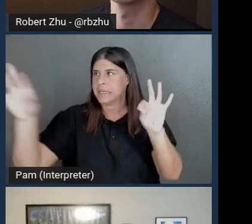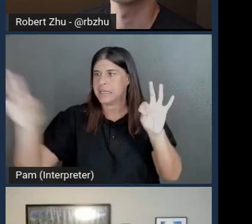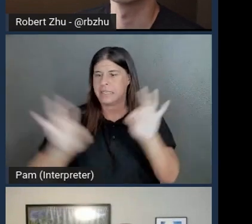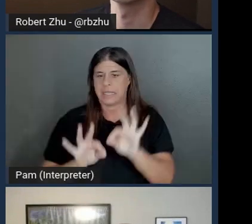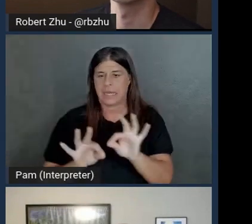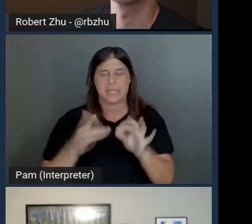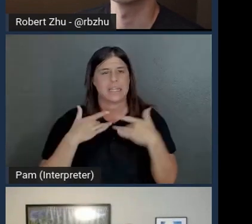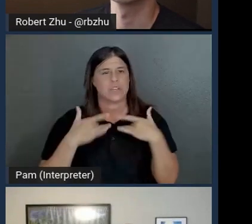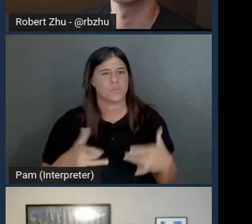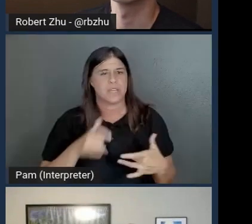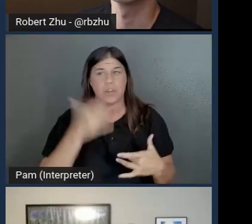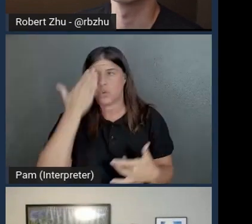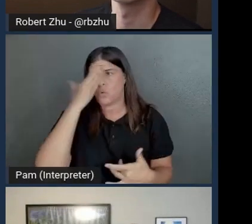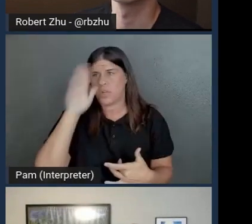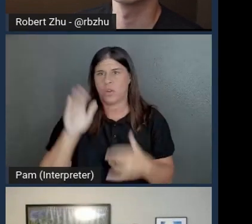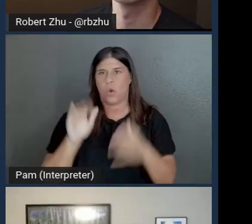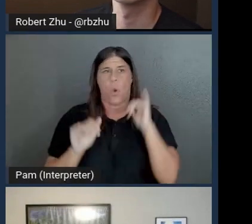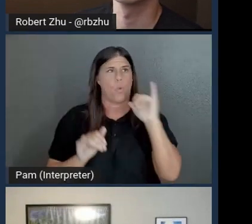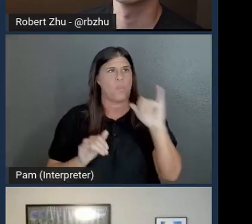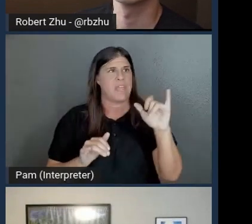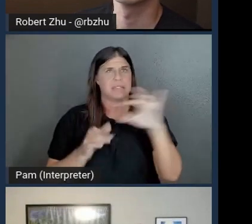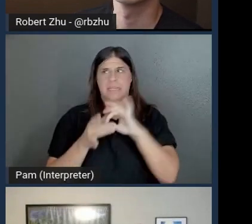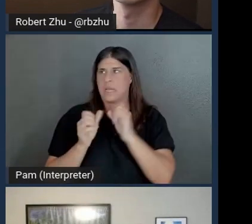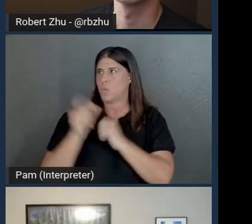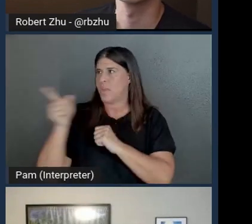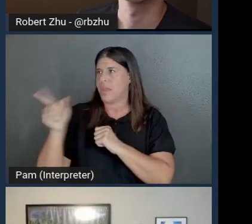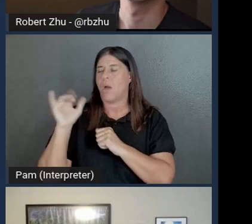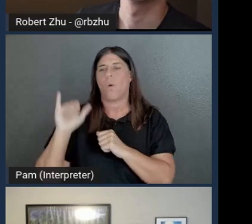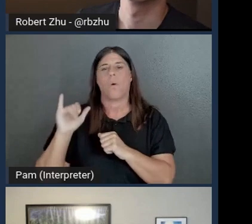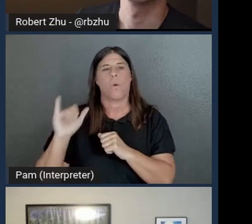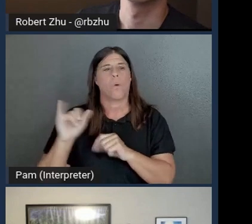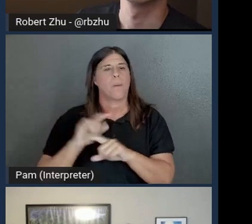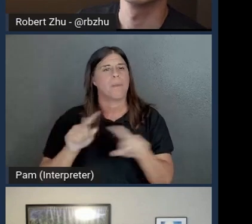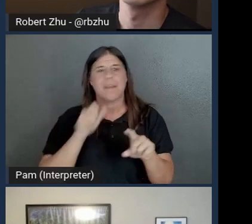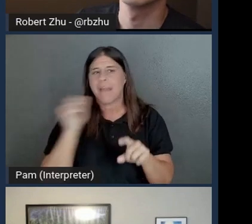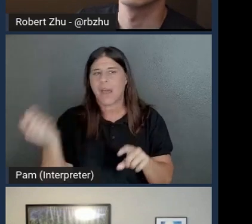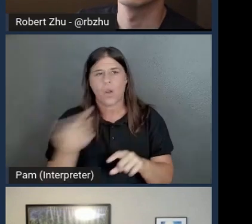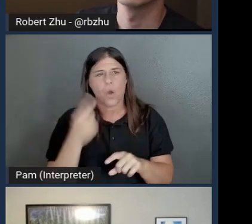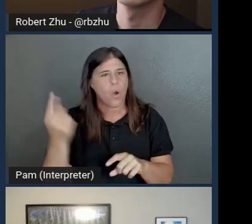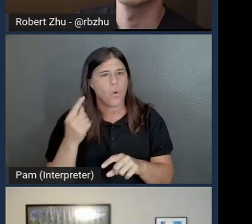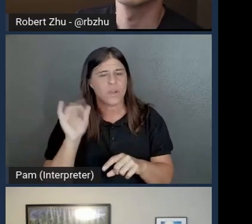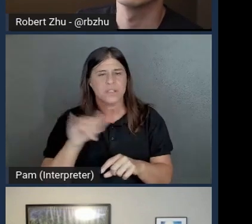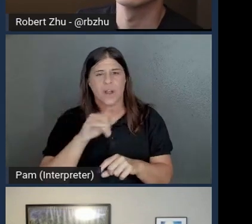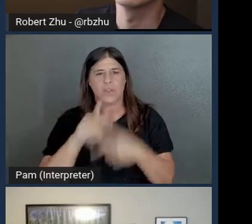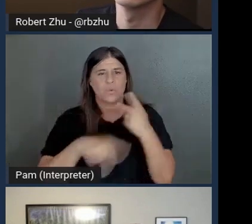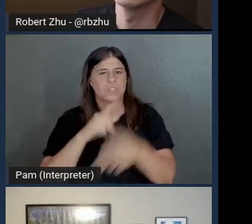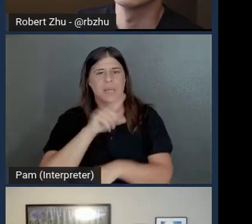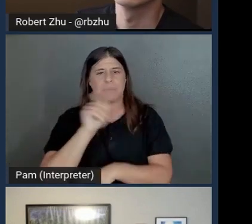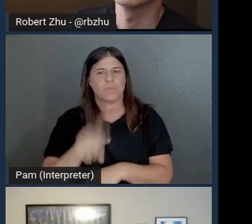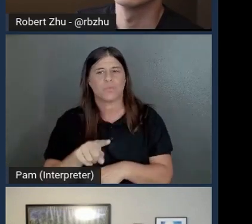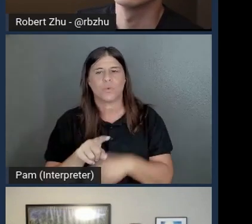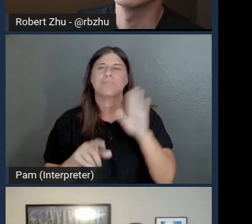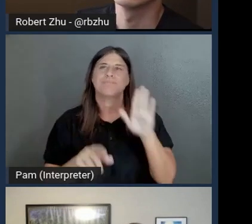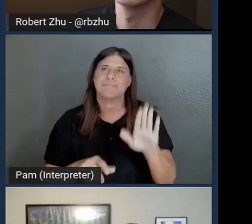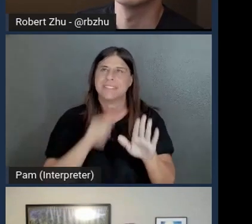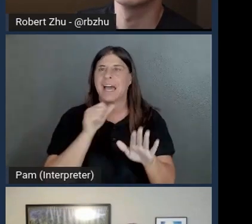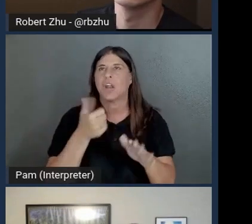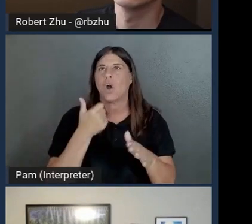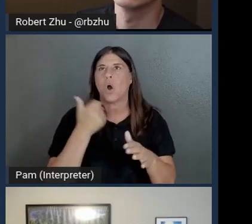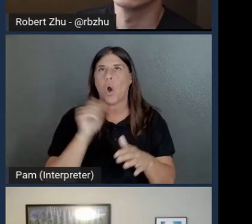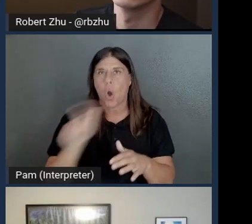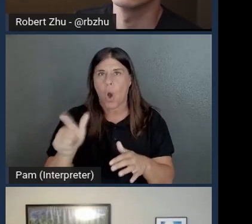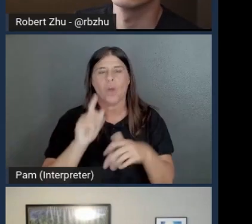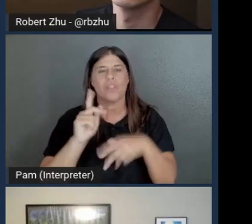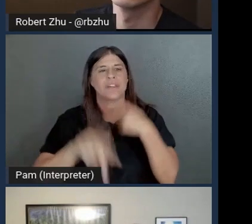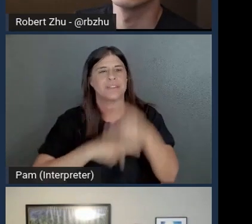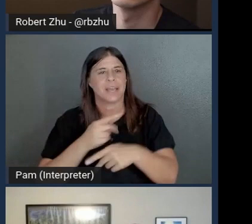necessarily aware of is a really common use case. Not all of the types of questions you need to, or not all of the types of answers you get out of a